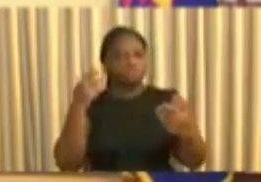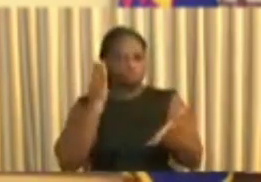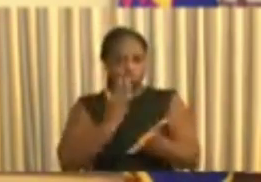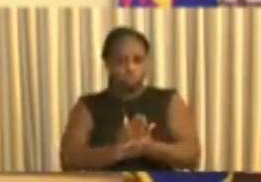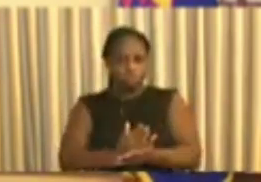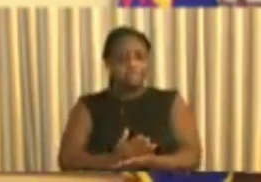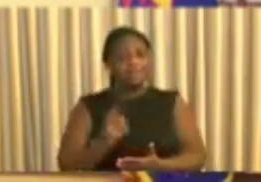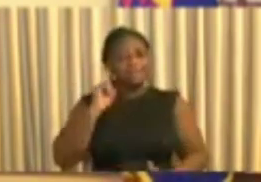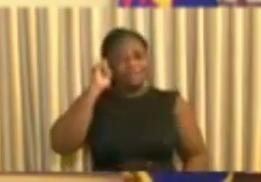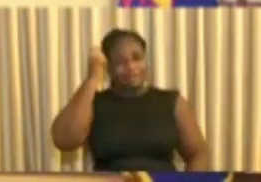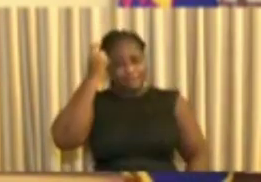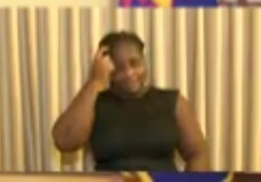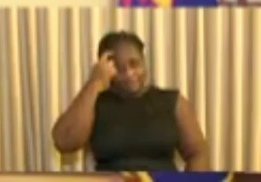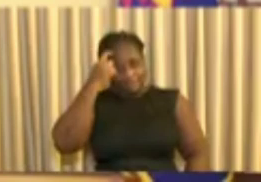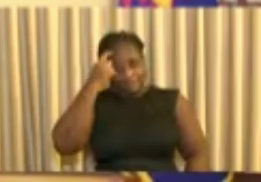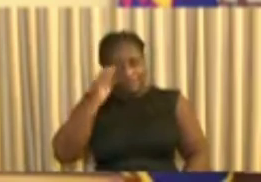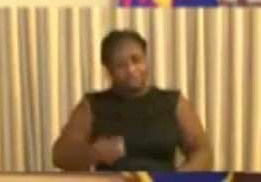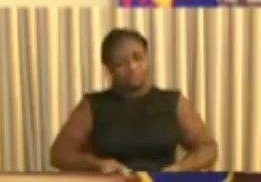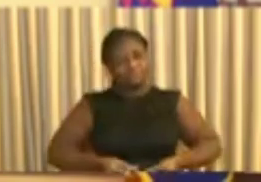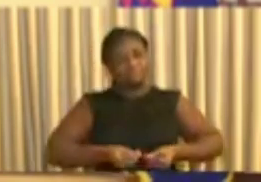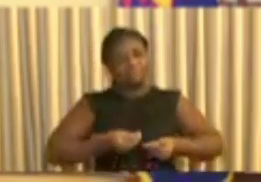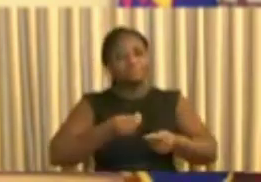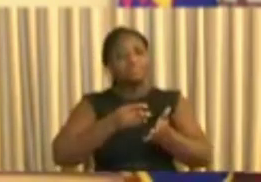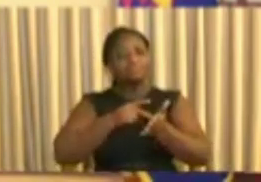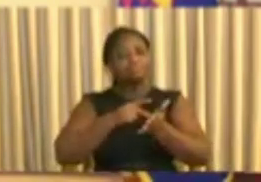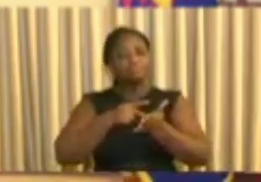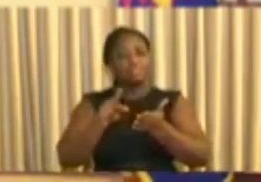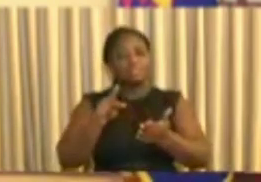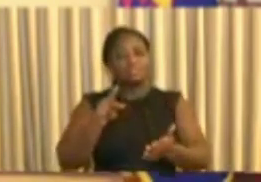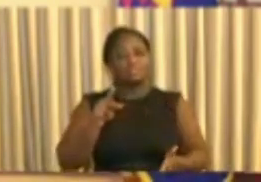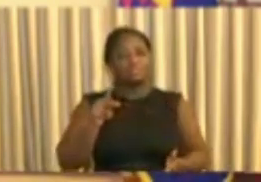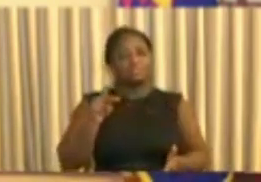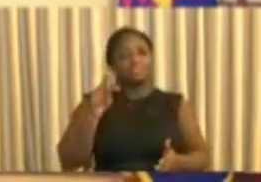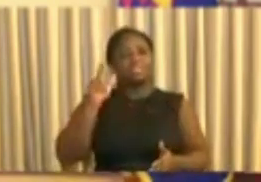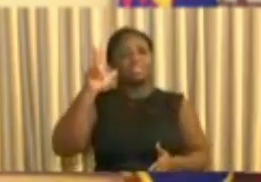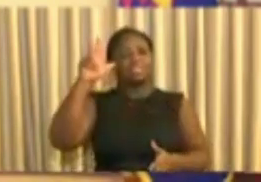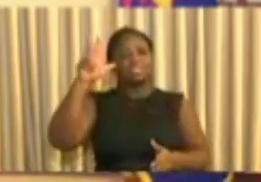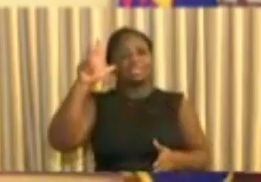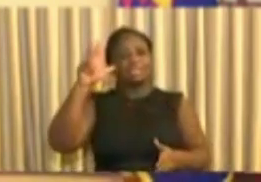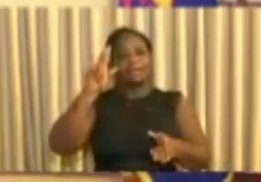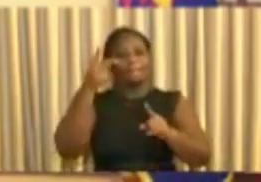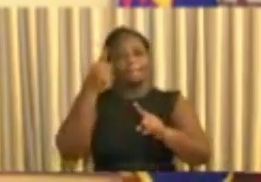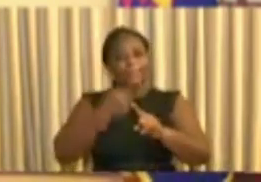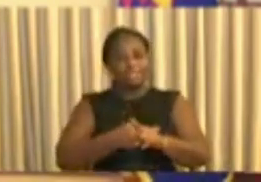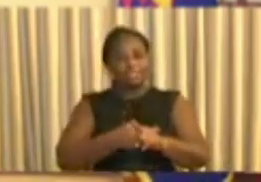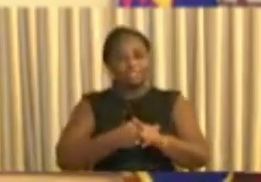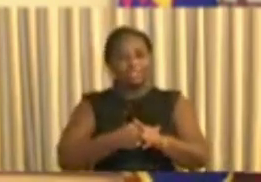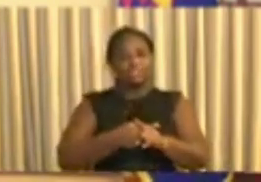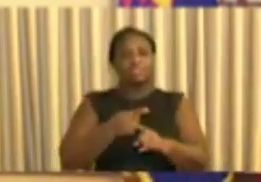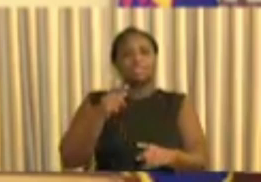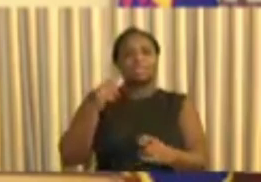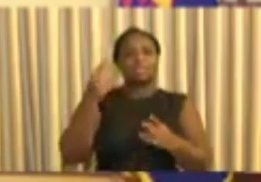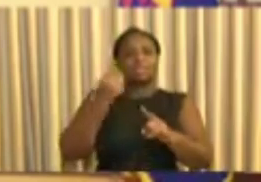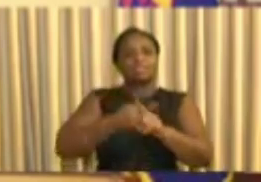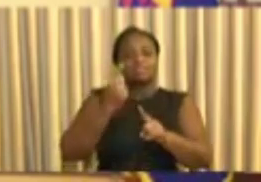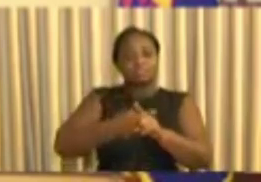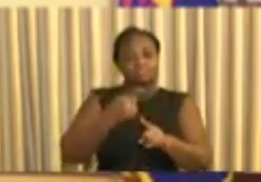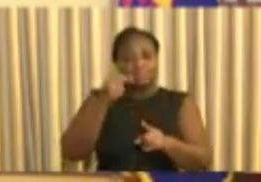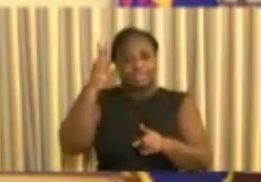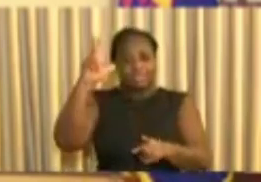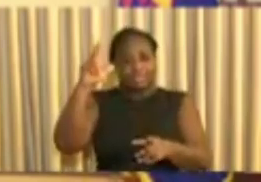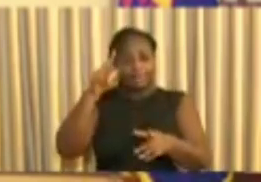government will absorb the water bills for all Ghanaians for the next 3 months, i.e. April, May, and